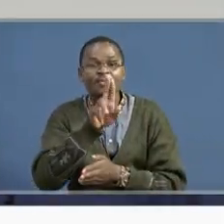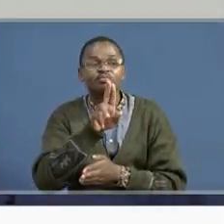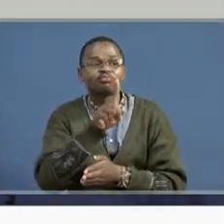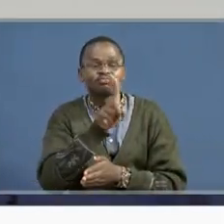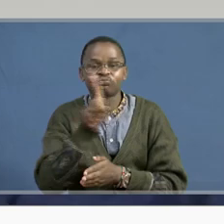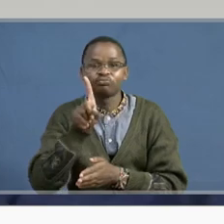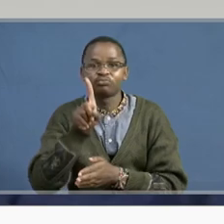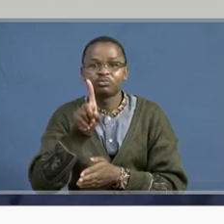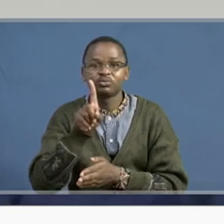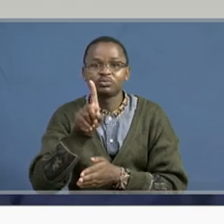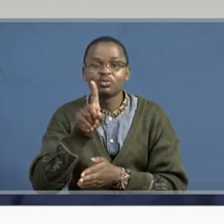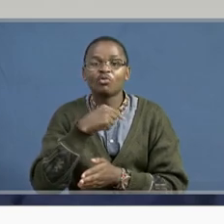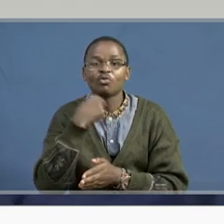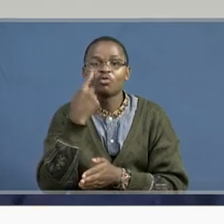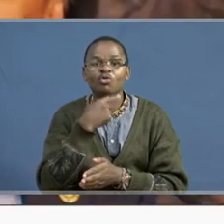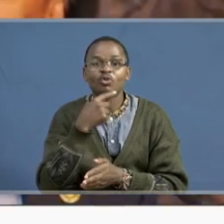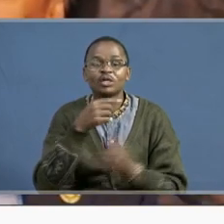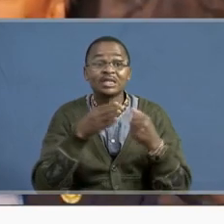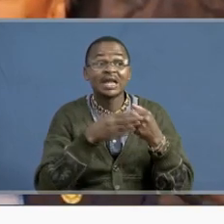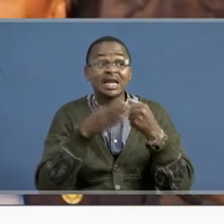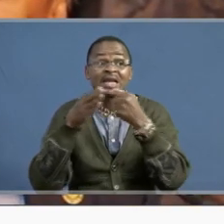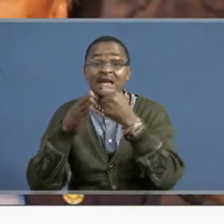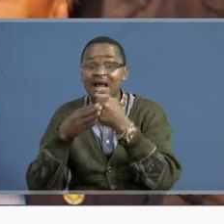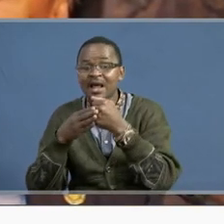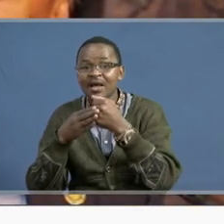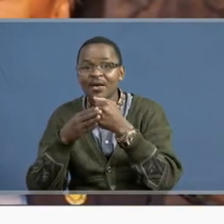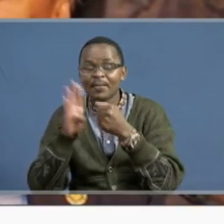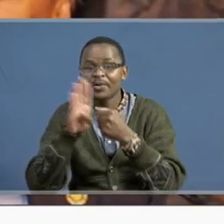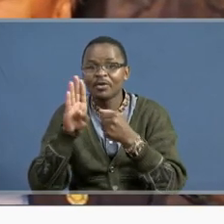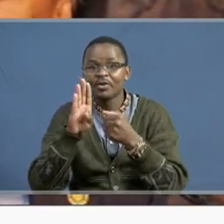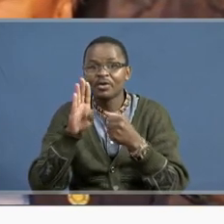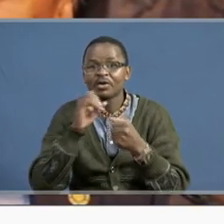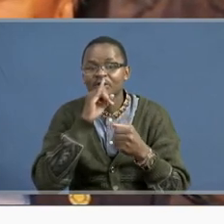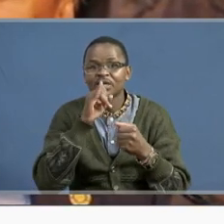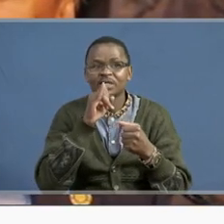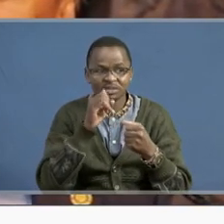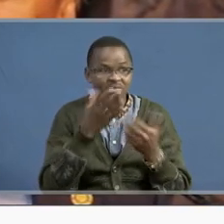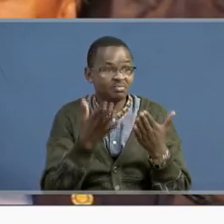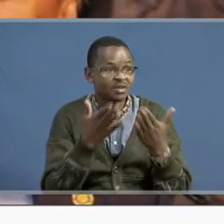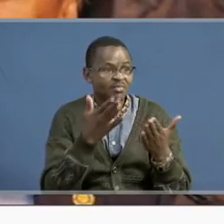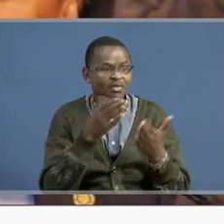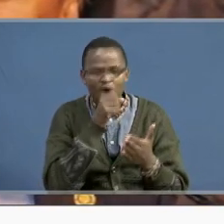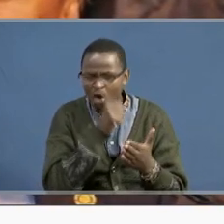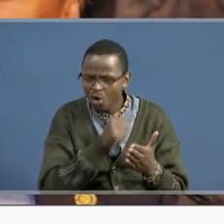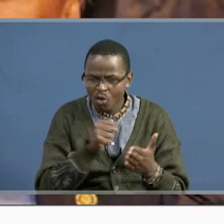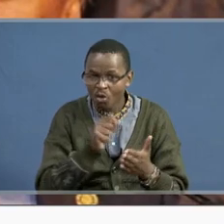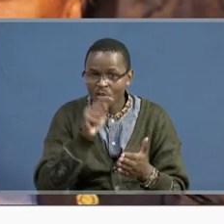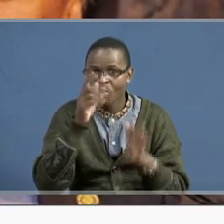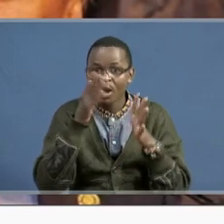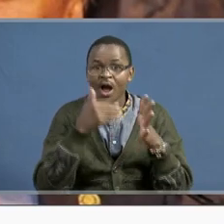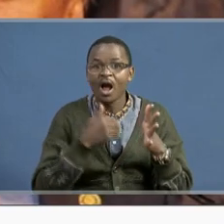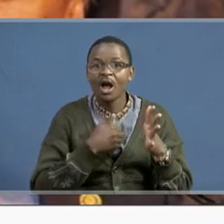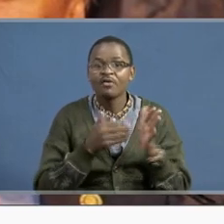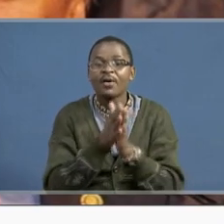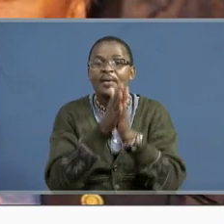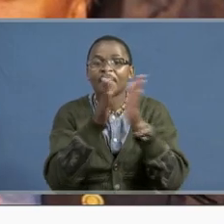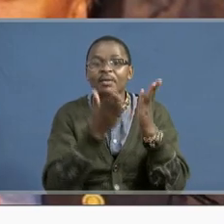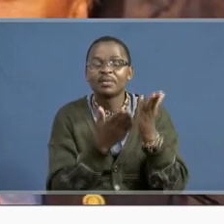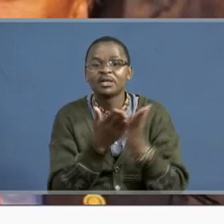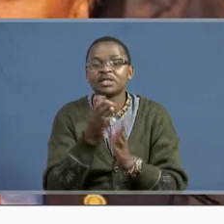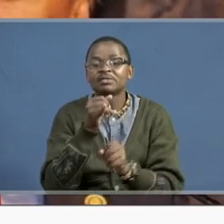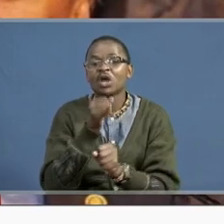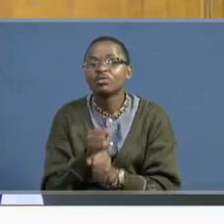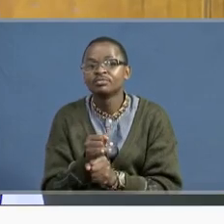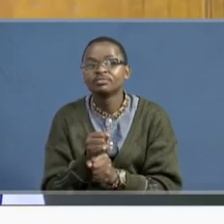include Manu Chandaria, who's 89 years. The billionaire businessman is perhaps the oldest Kenyan who holds a public service